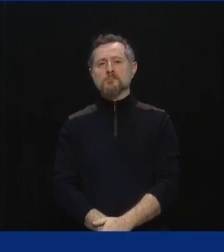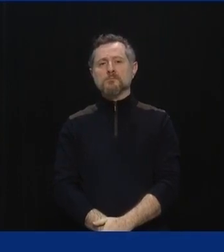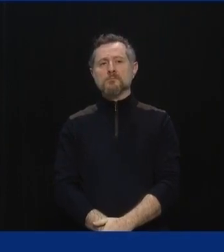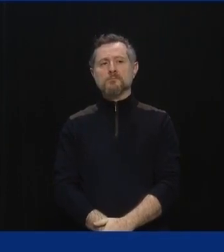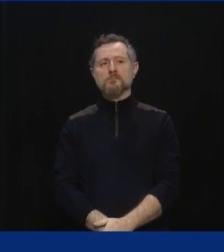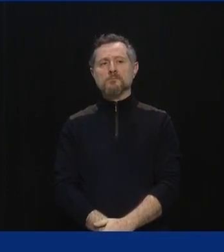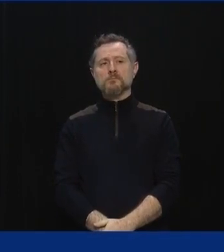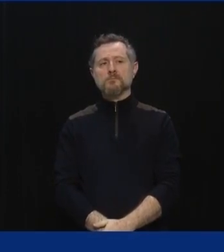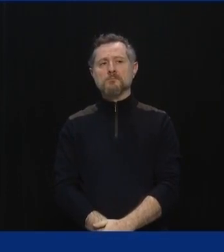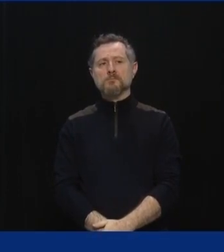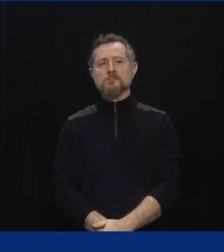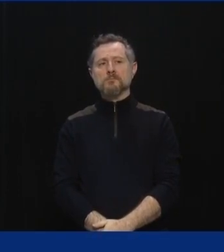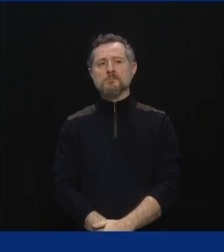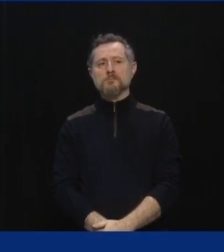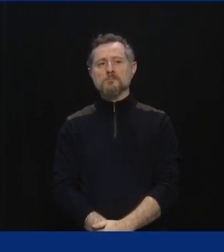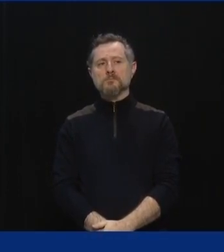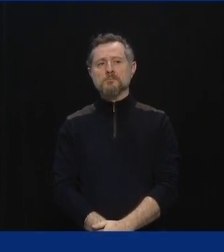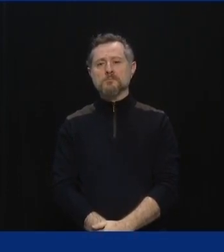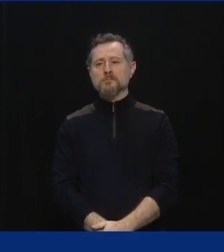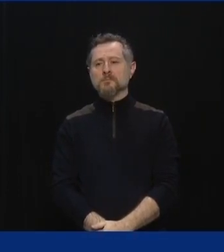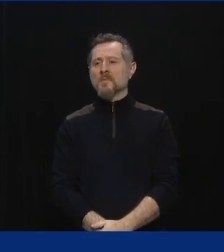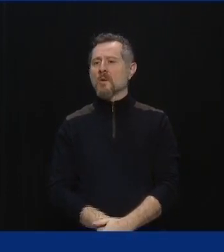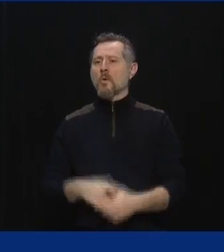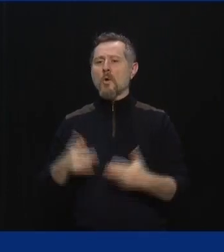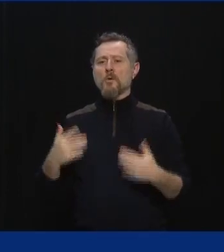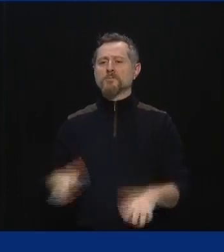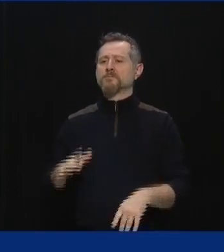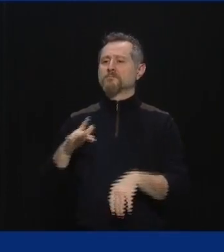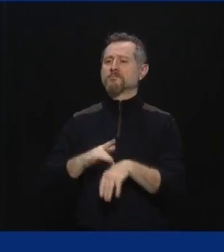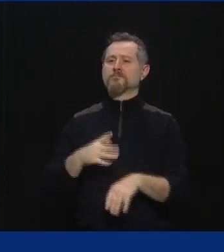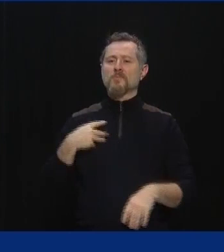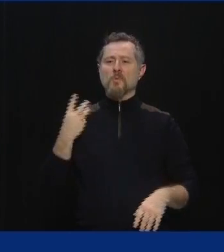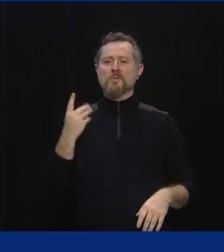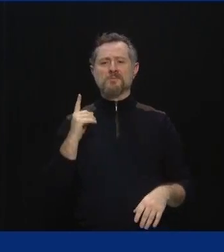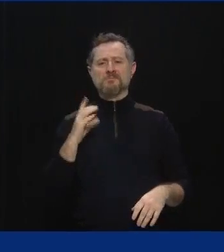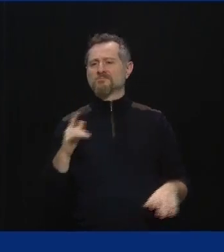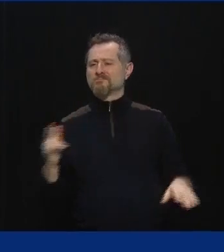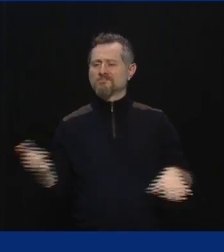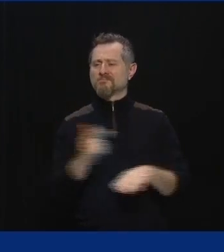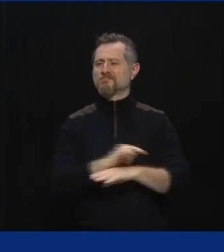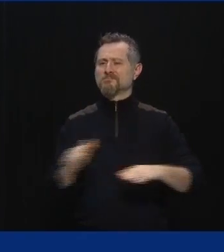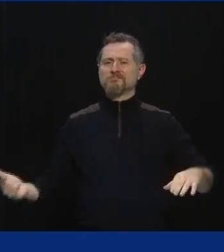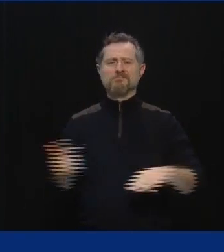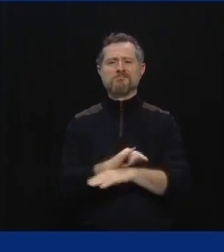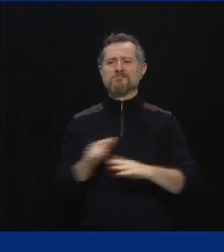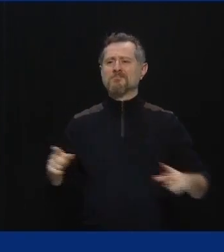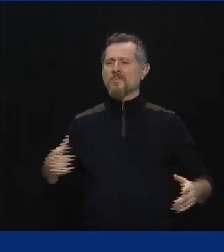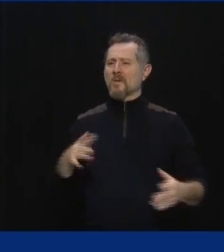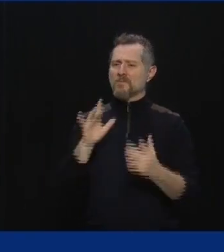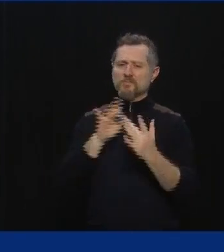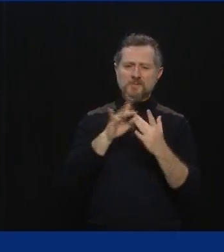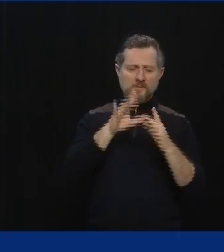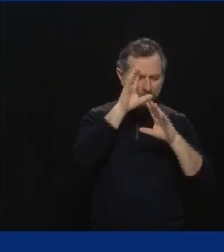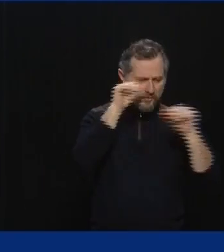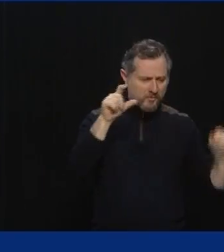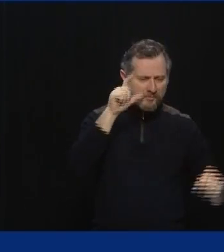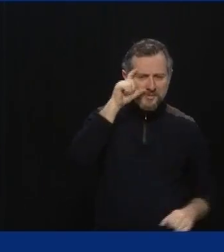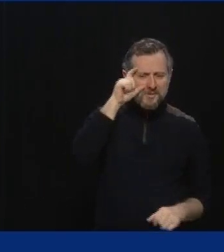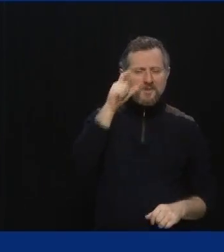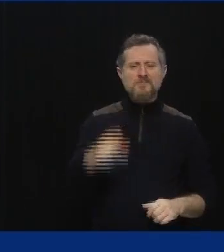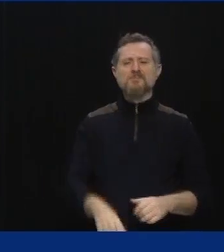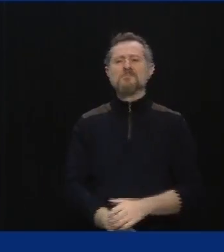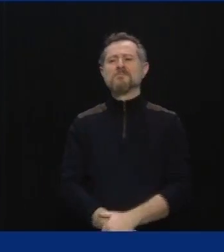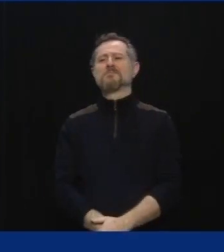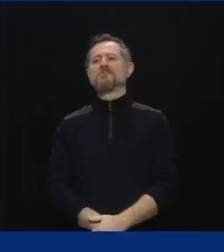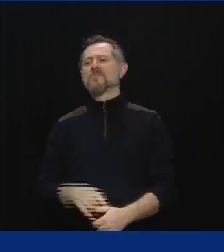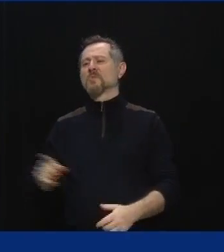And she's already been down to Washington, D.C. several times, talking to the President of the United States,